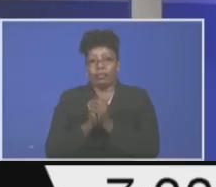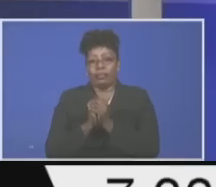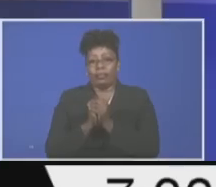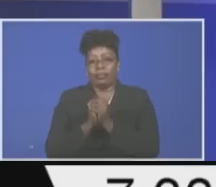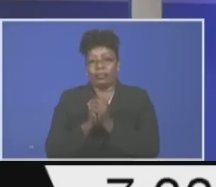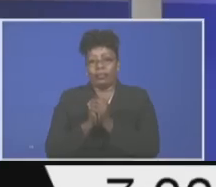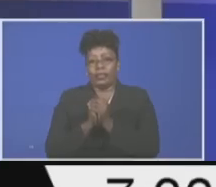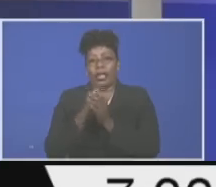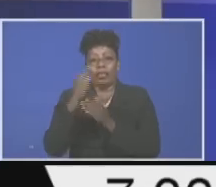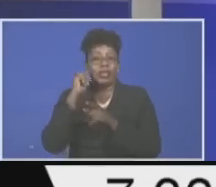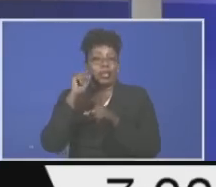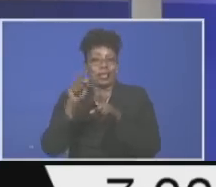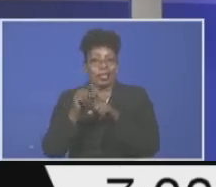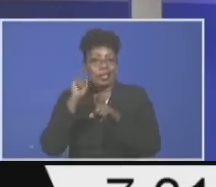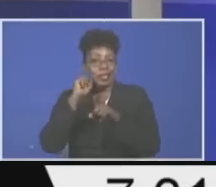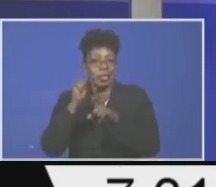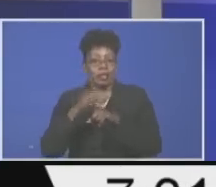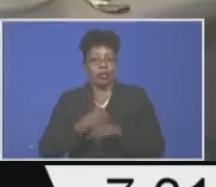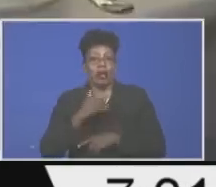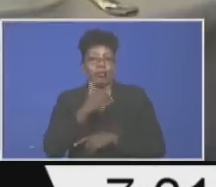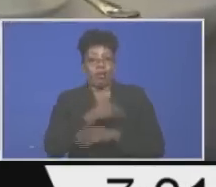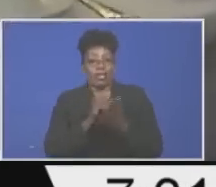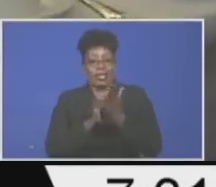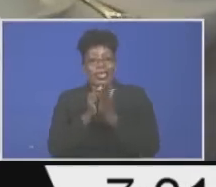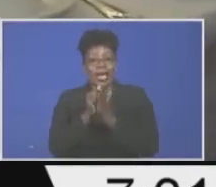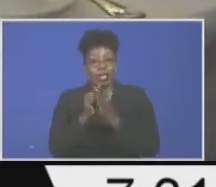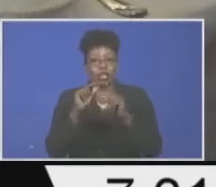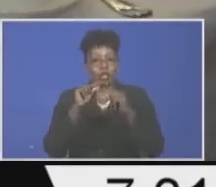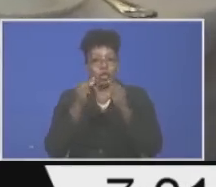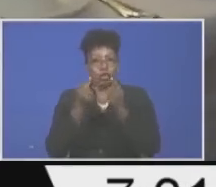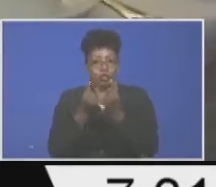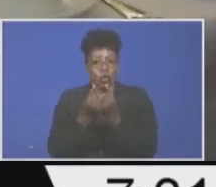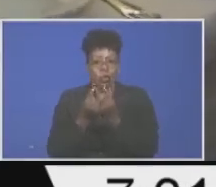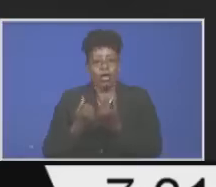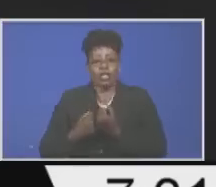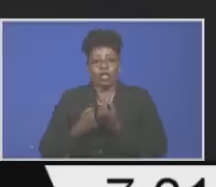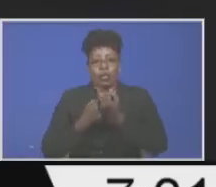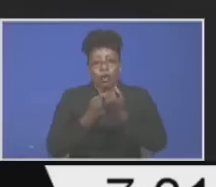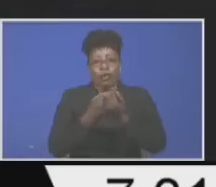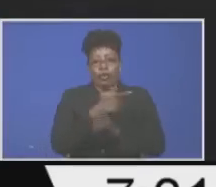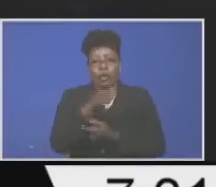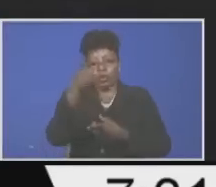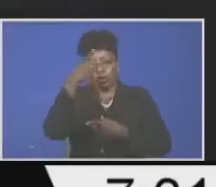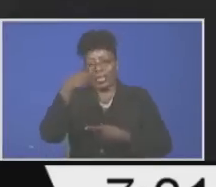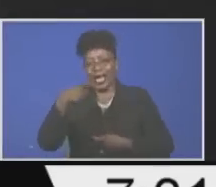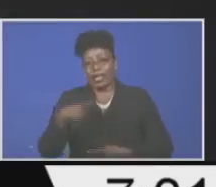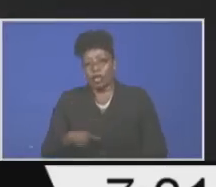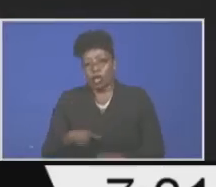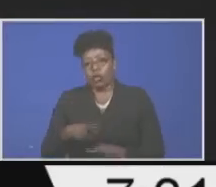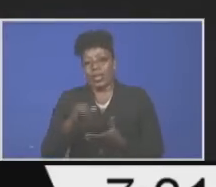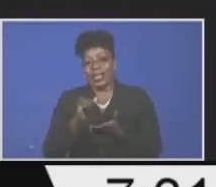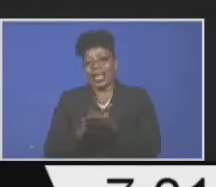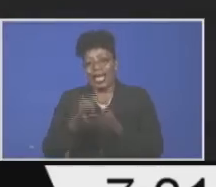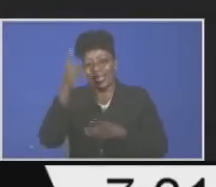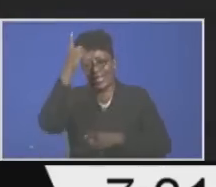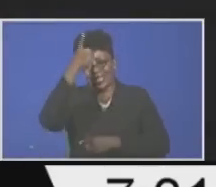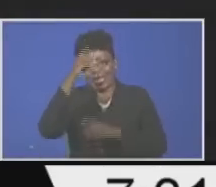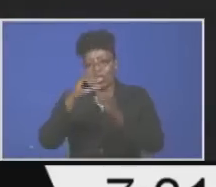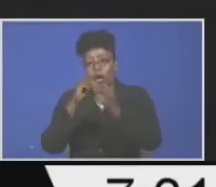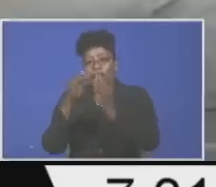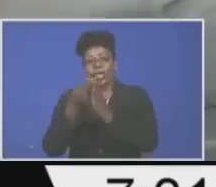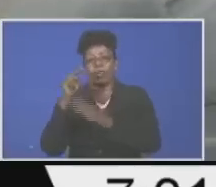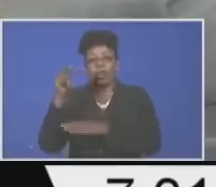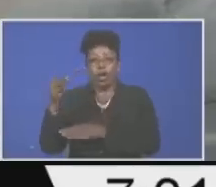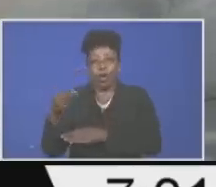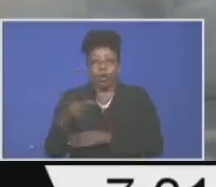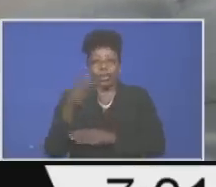The Sister Breast Cancer Group lends support to those who are diagnosed with the disease. And with that in mind, the organization will be